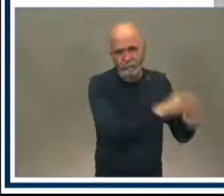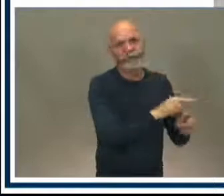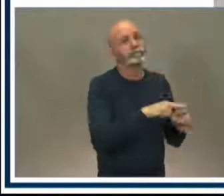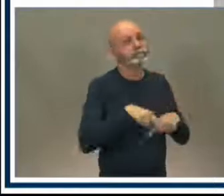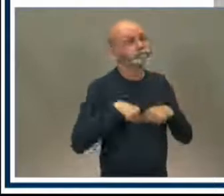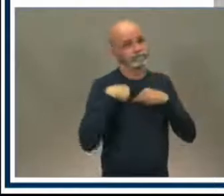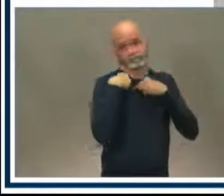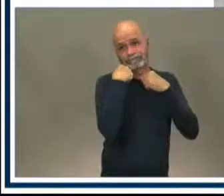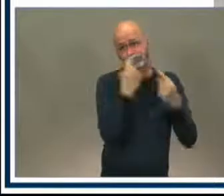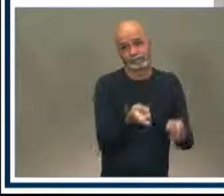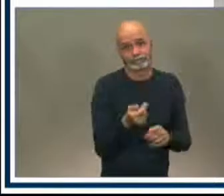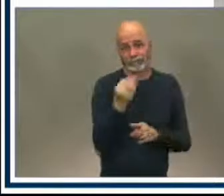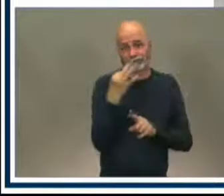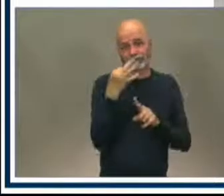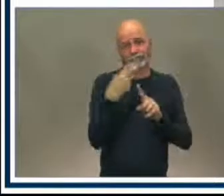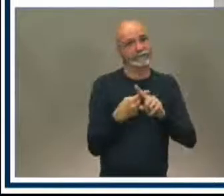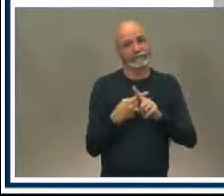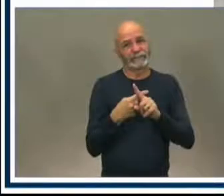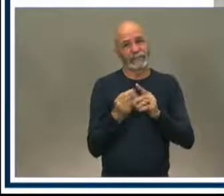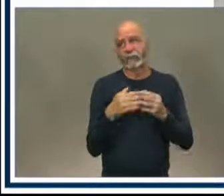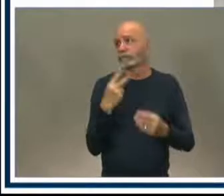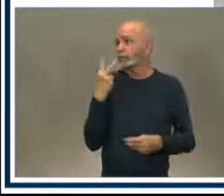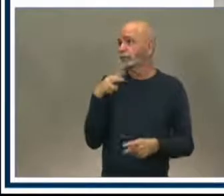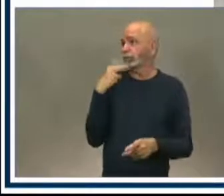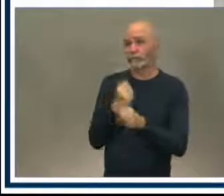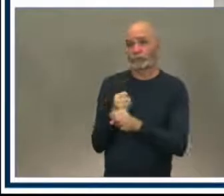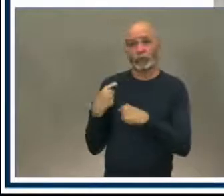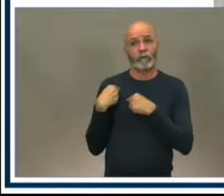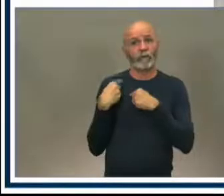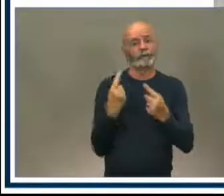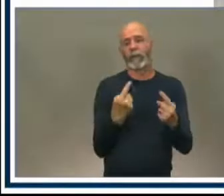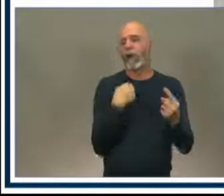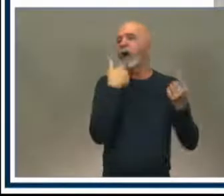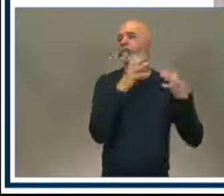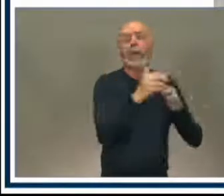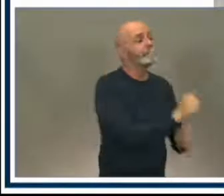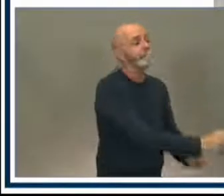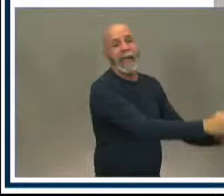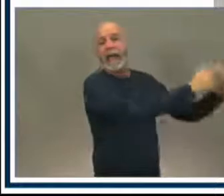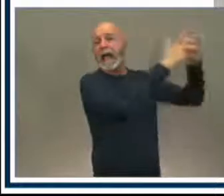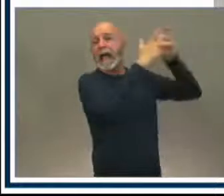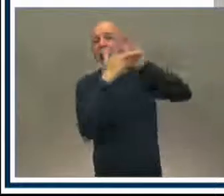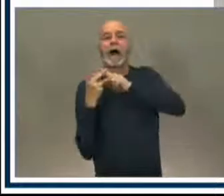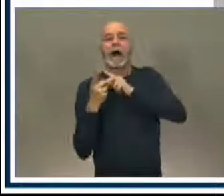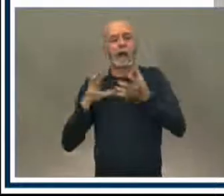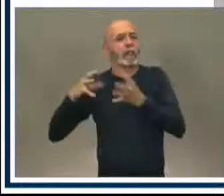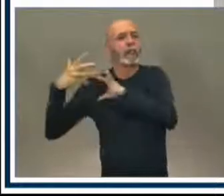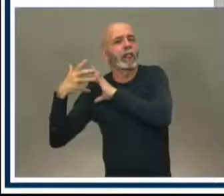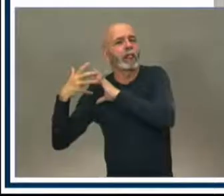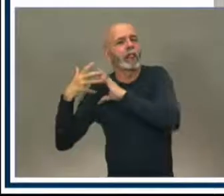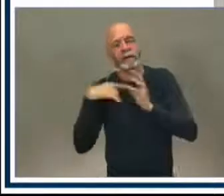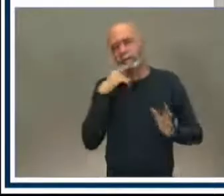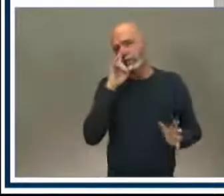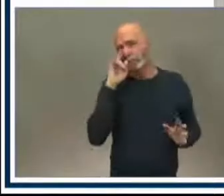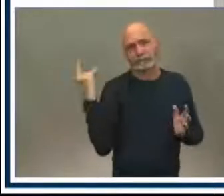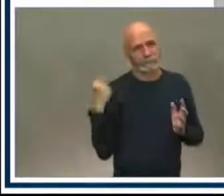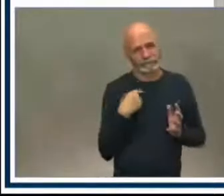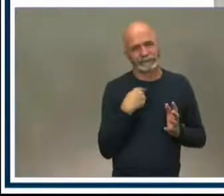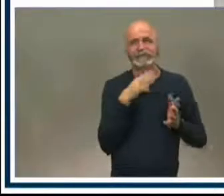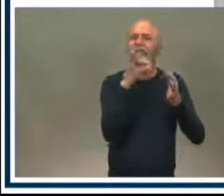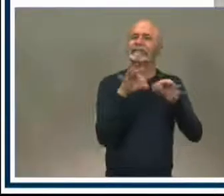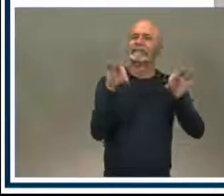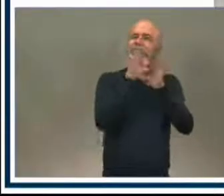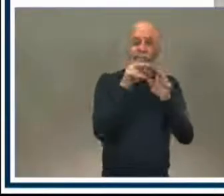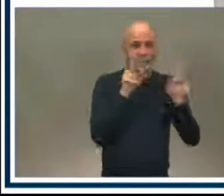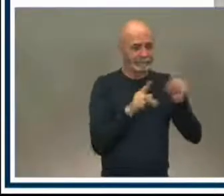19 months, 2 years. We don't want to go back to that, but we know that vaccination is critical for the health and